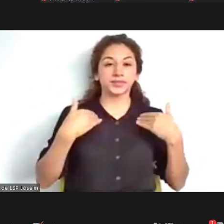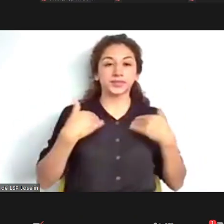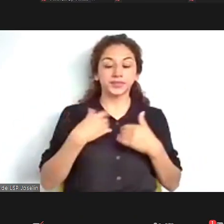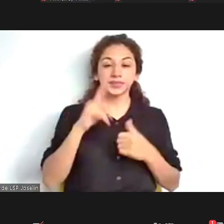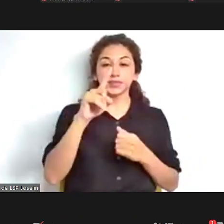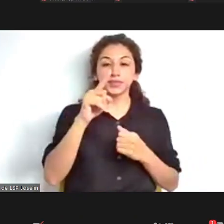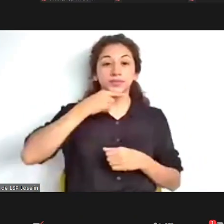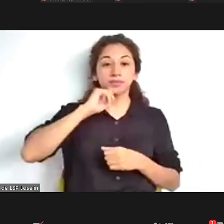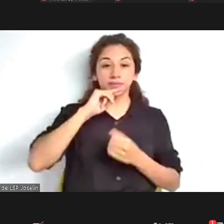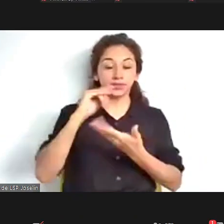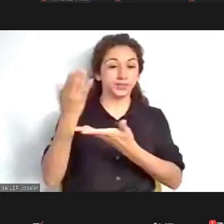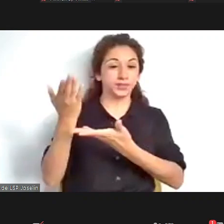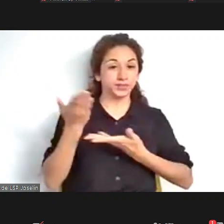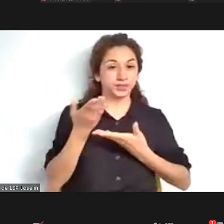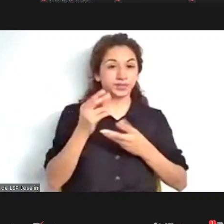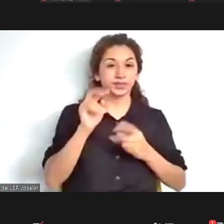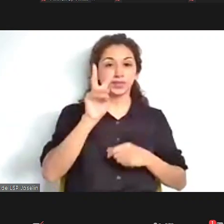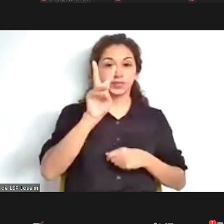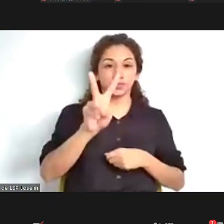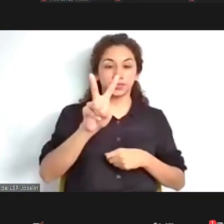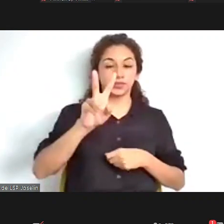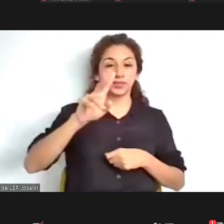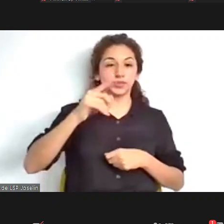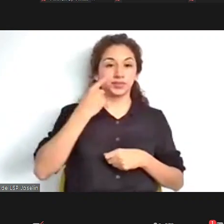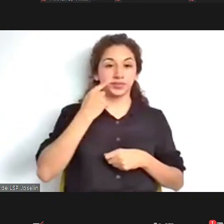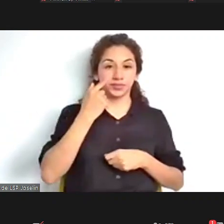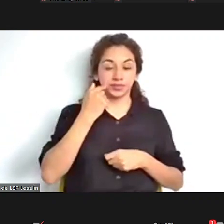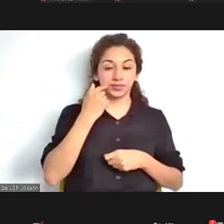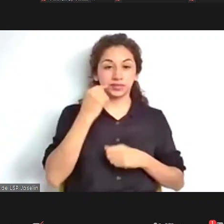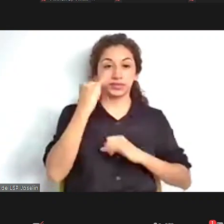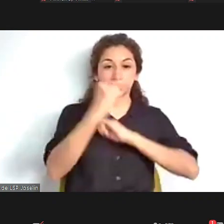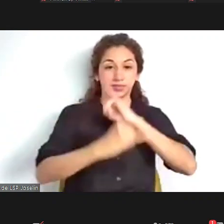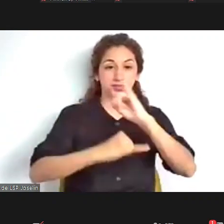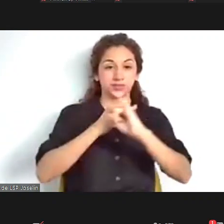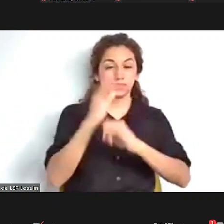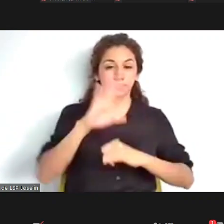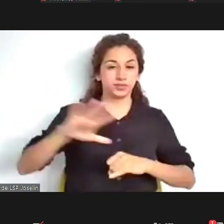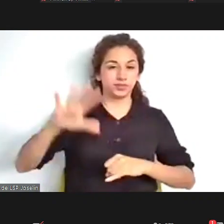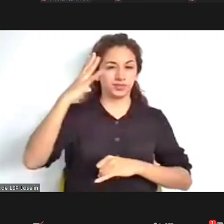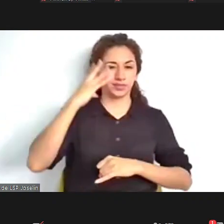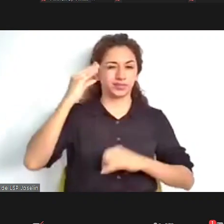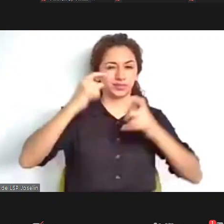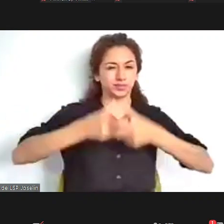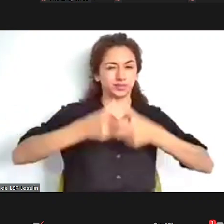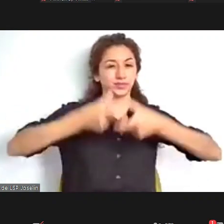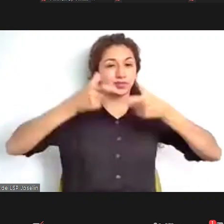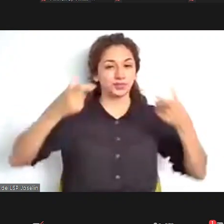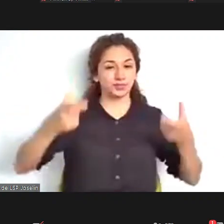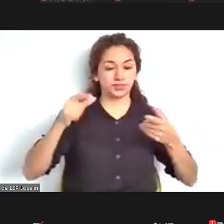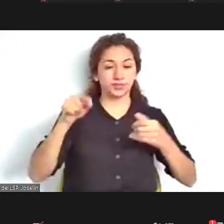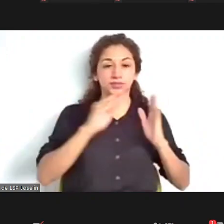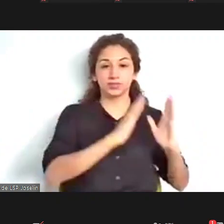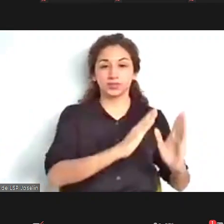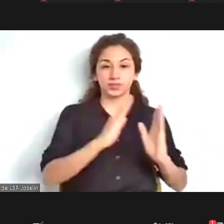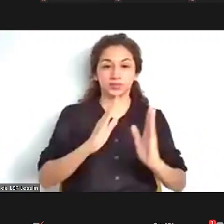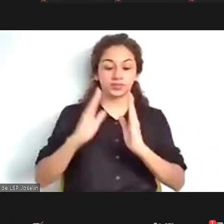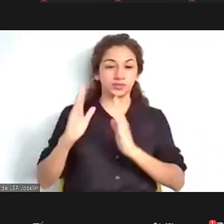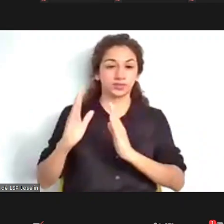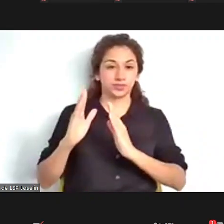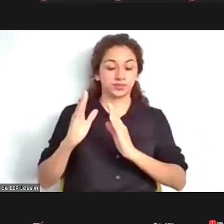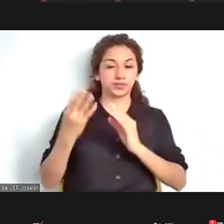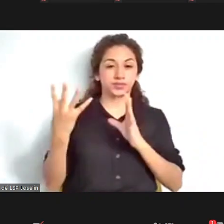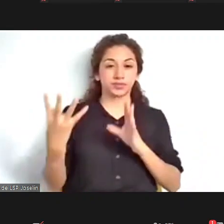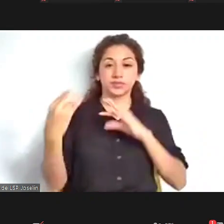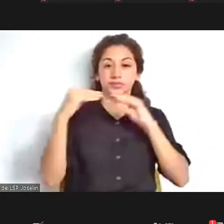will have a participation of three international presenters who have a wide